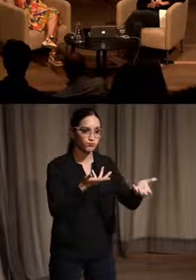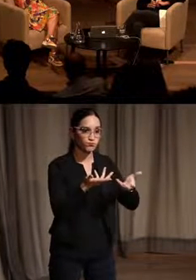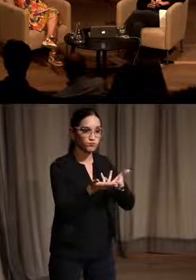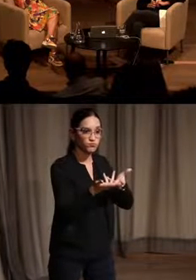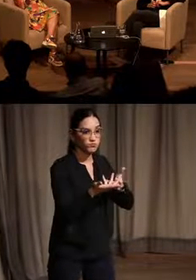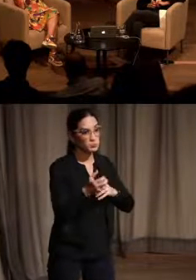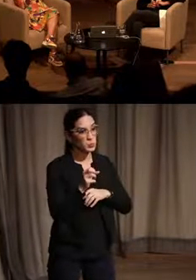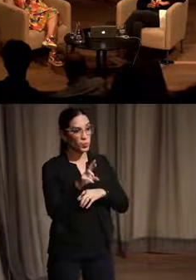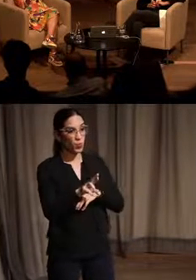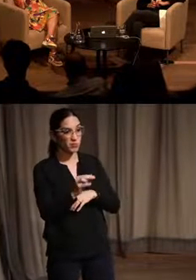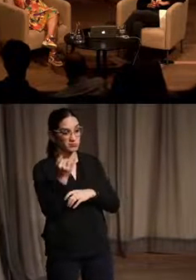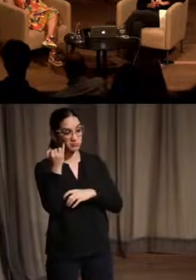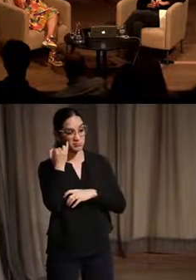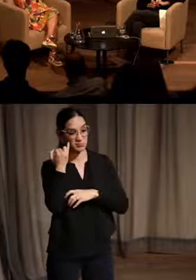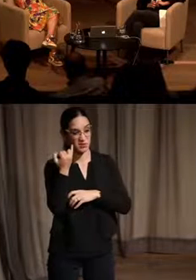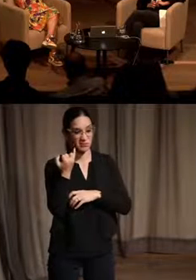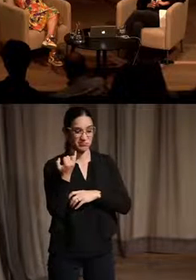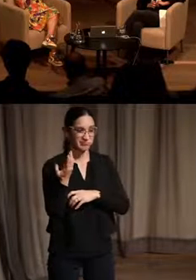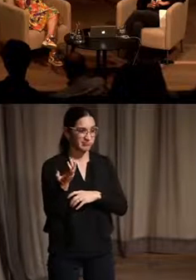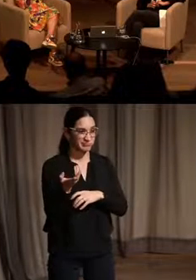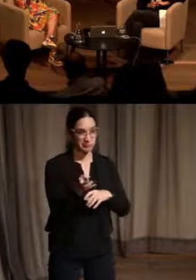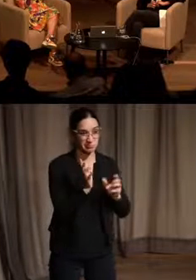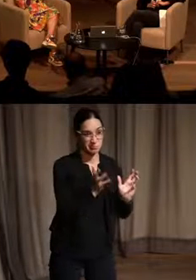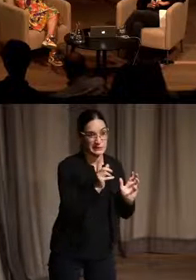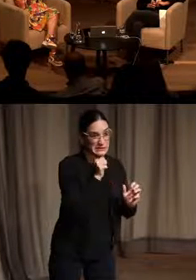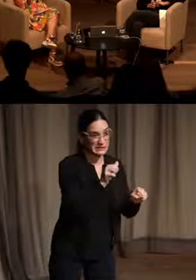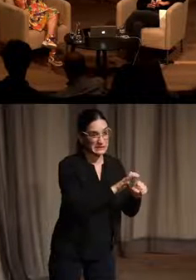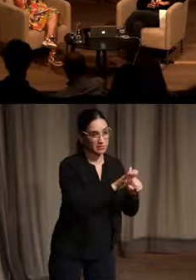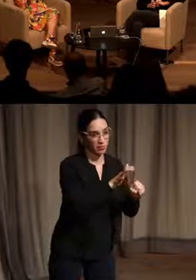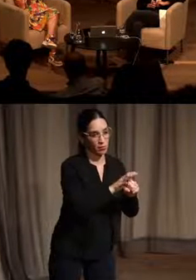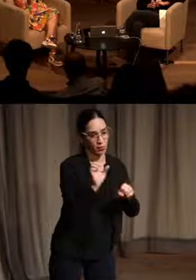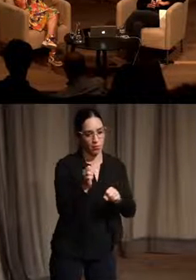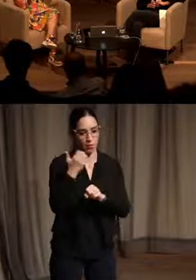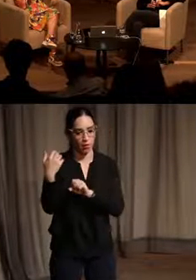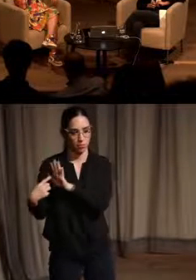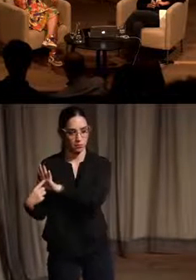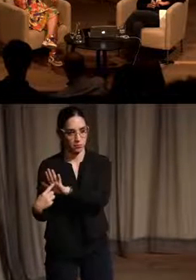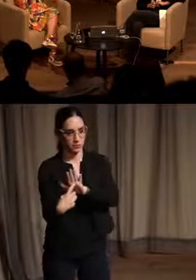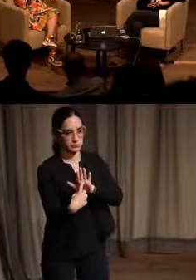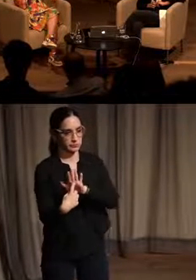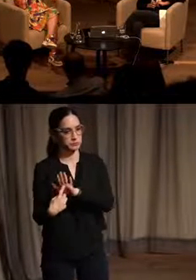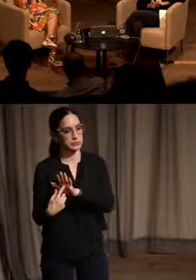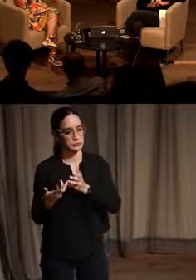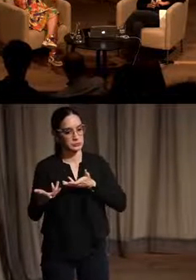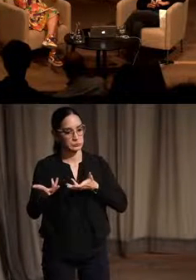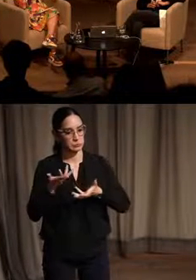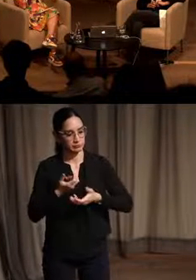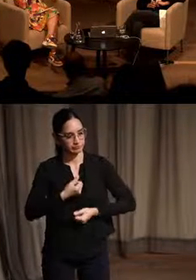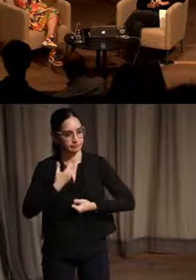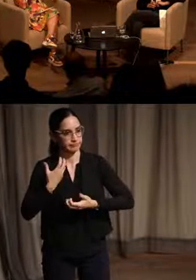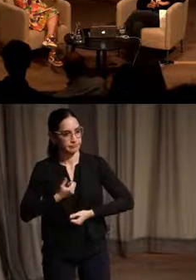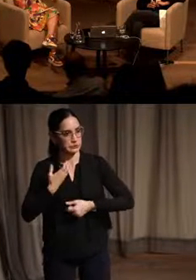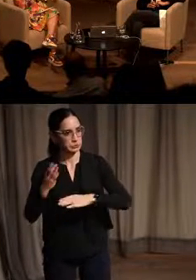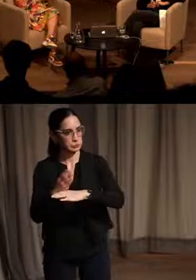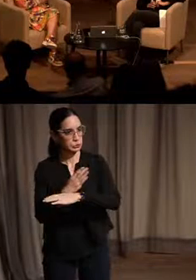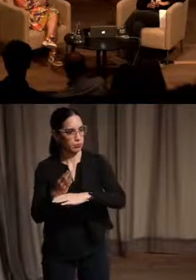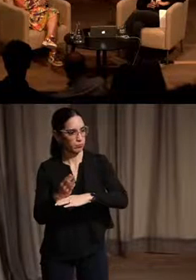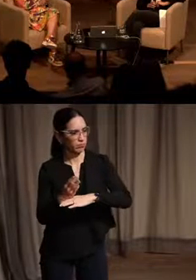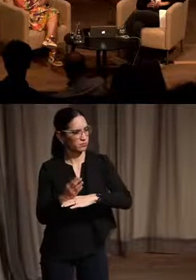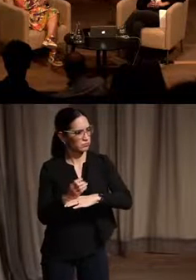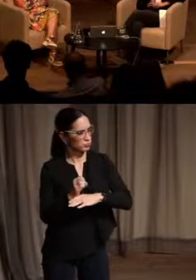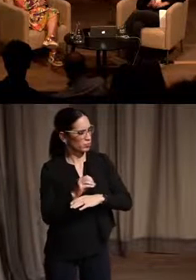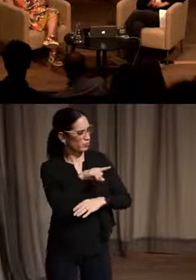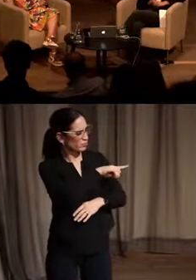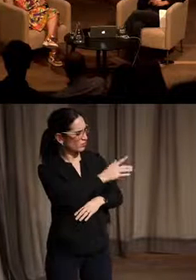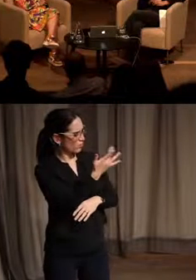quite do the work. And so what is your message to artists that maybe don't want to tackle this topic? I know.